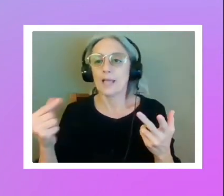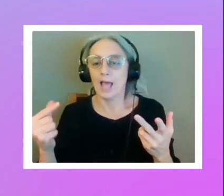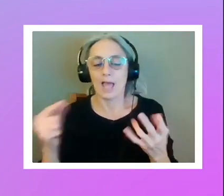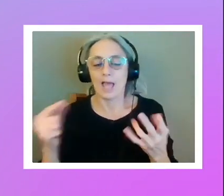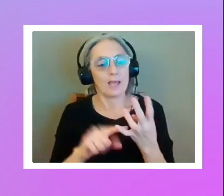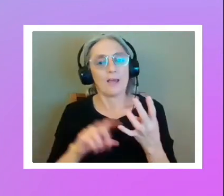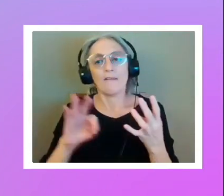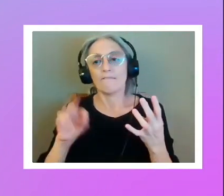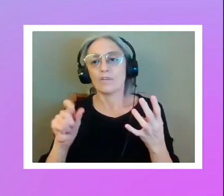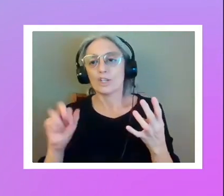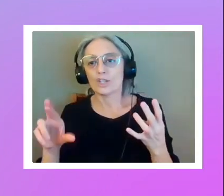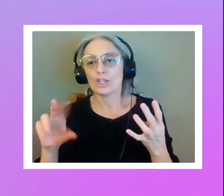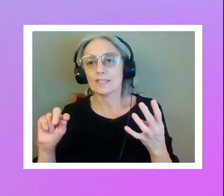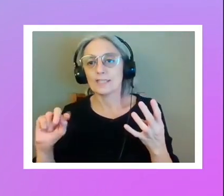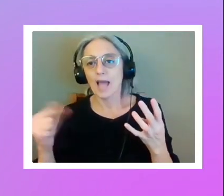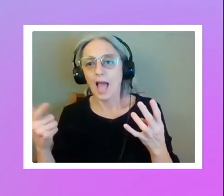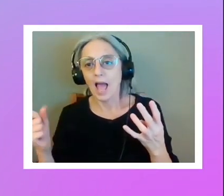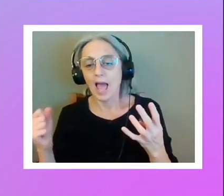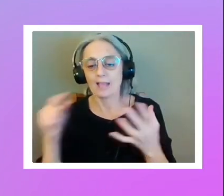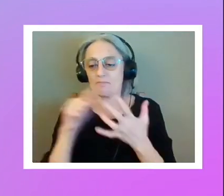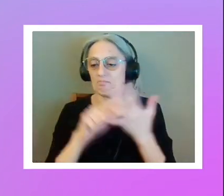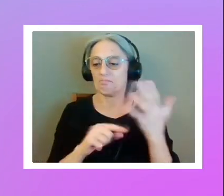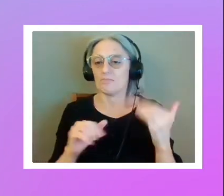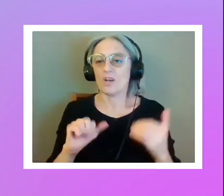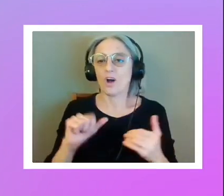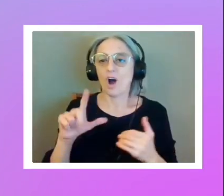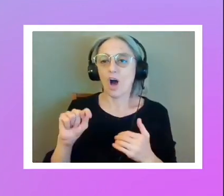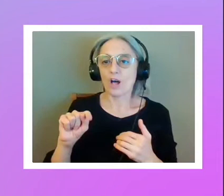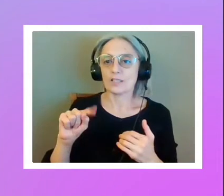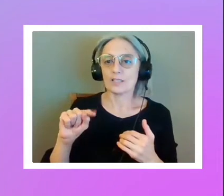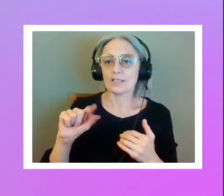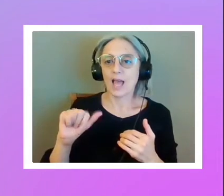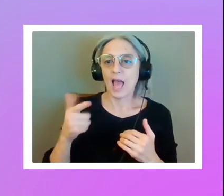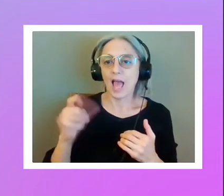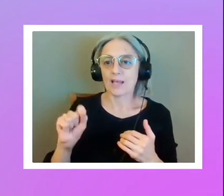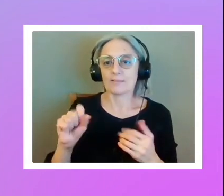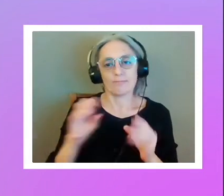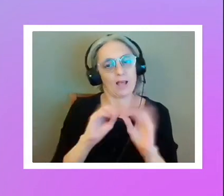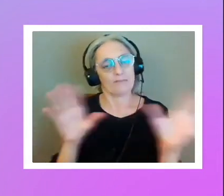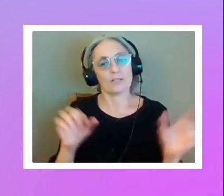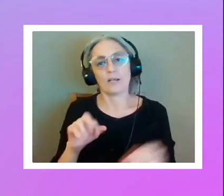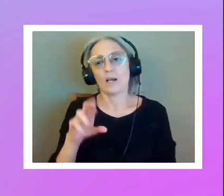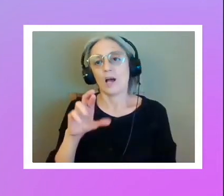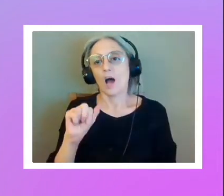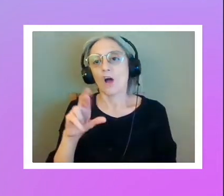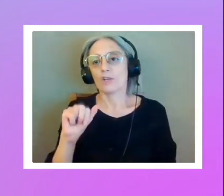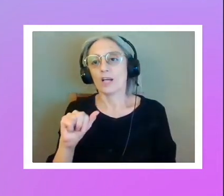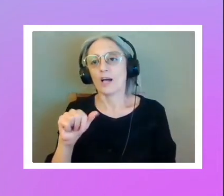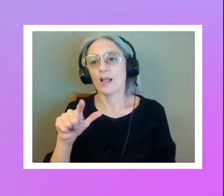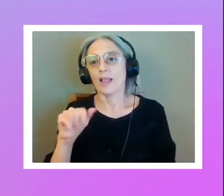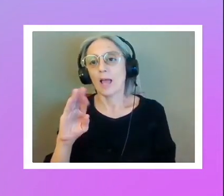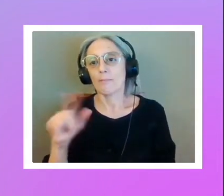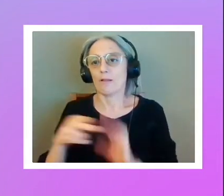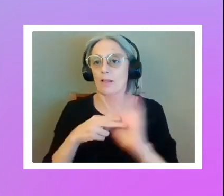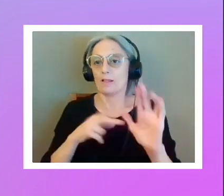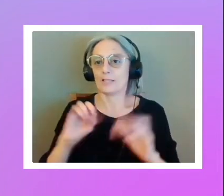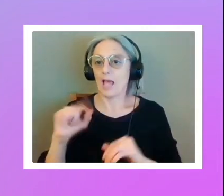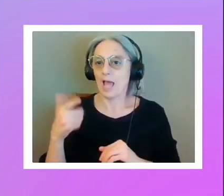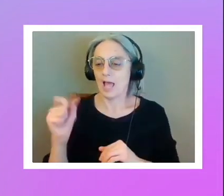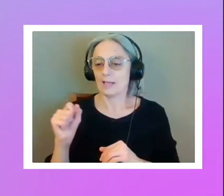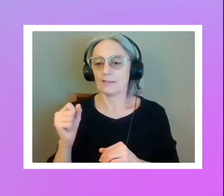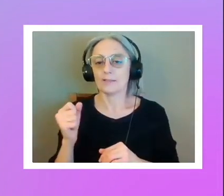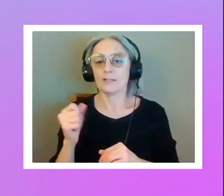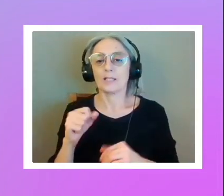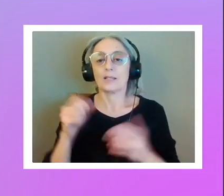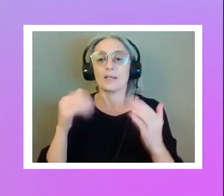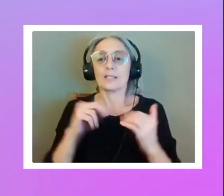use footer tags, you want to use alt tags, obviously. You want to use ARIA label tags. You want to use your